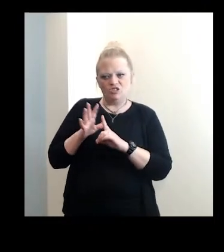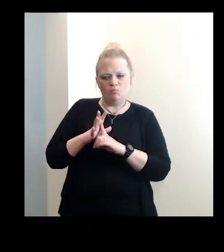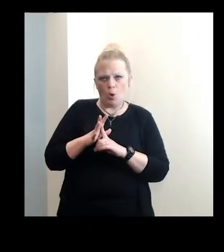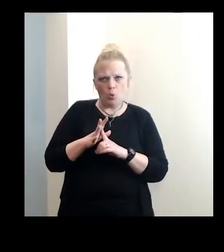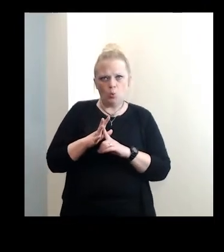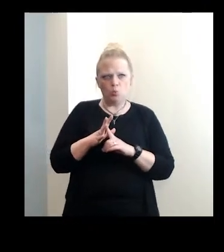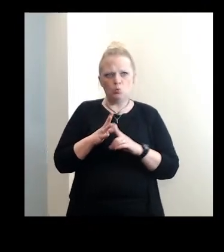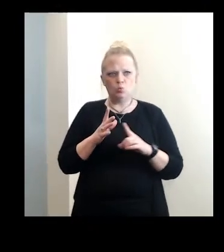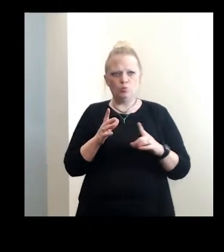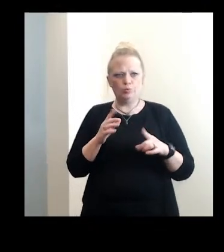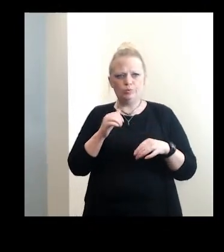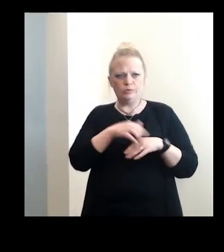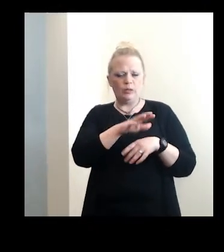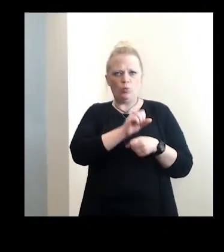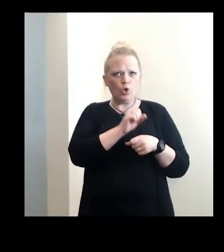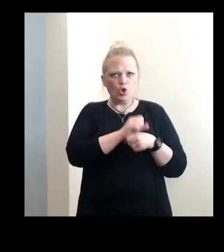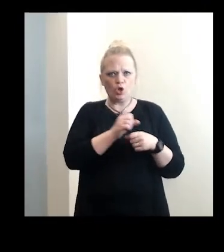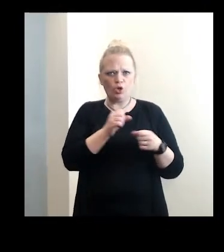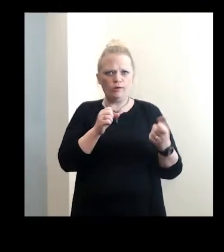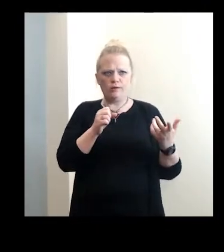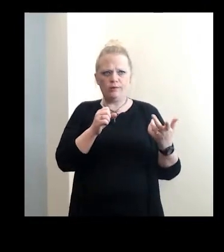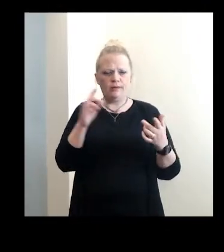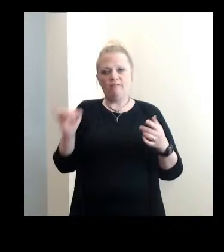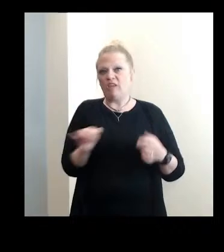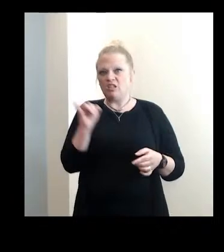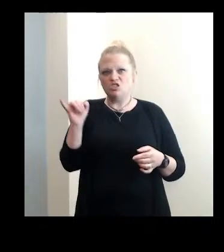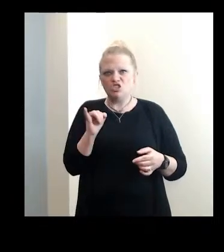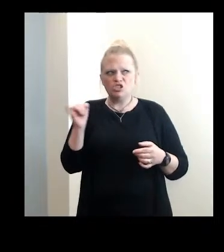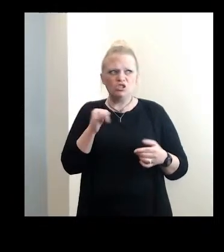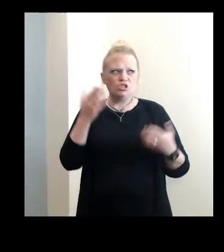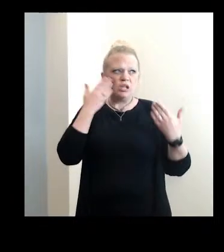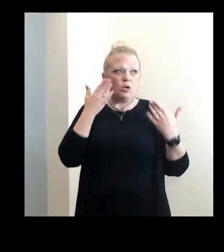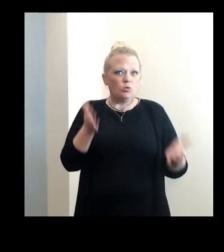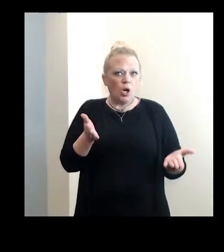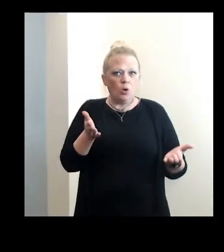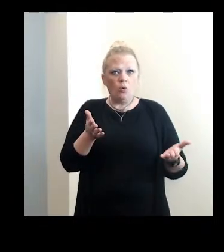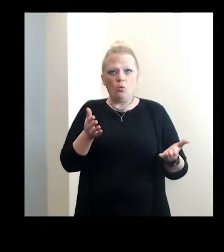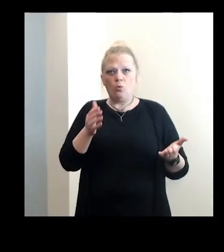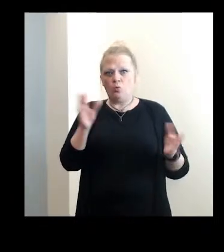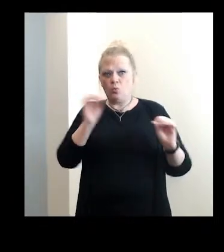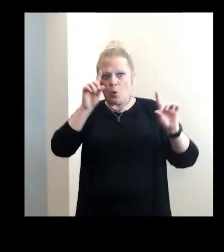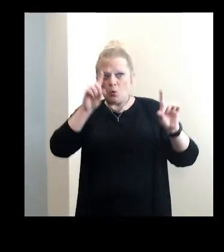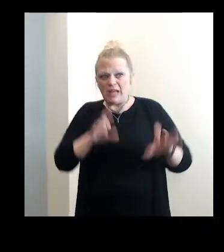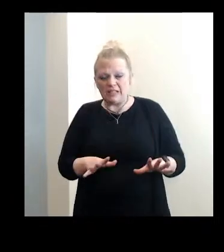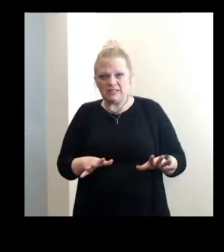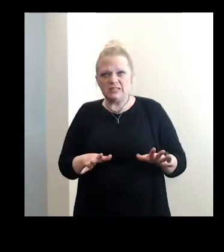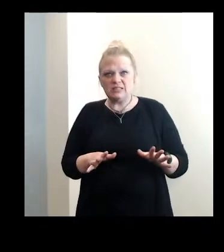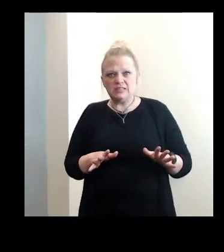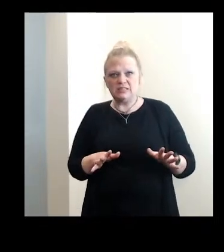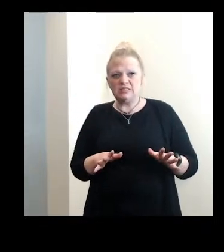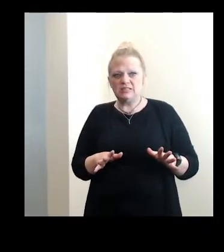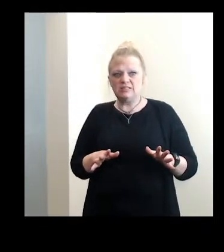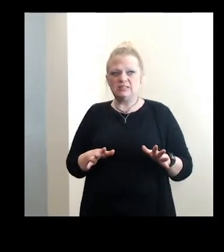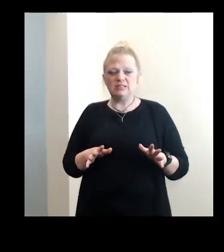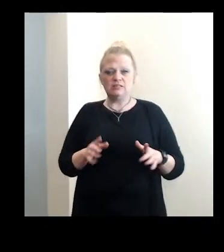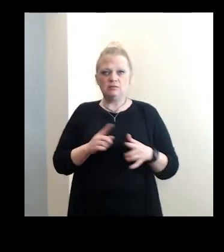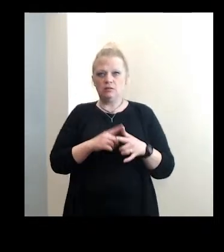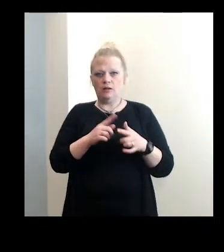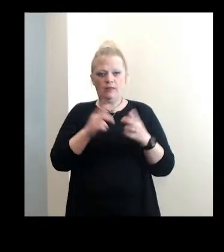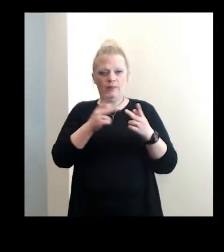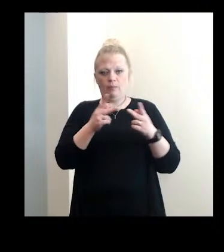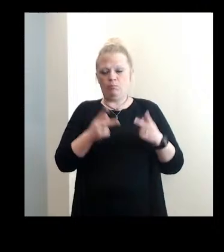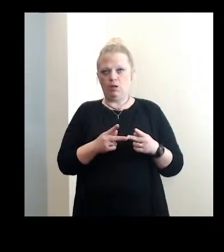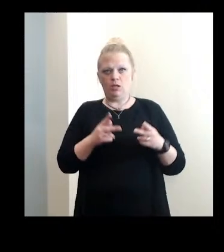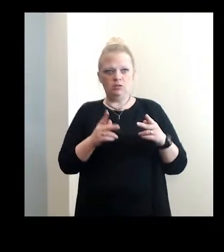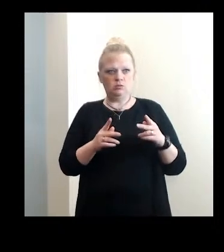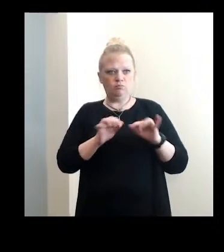else at work, and they're infected, they don't know their status, they're not getting tested, and place lights up like wildfire with